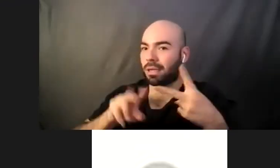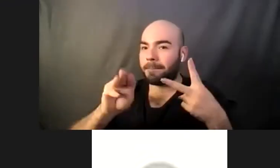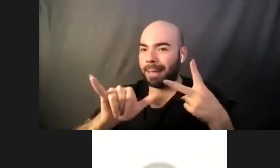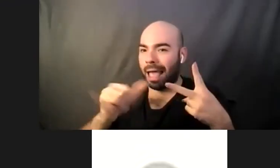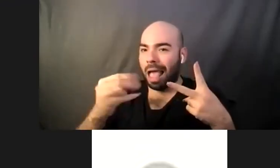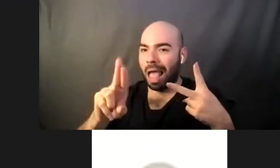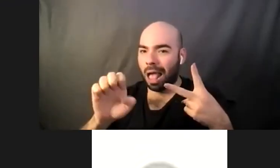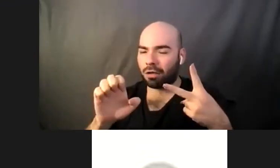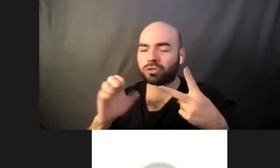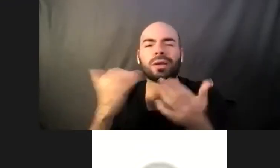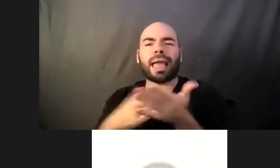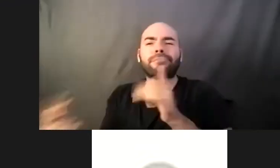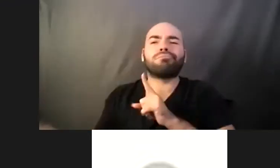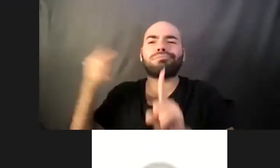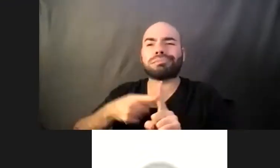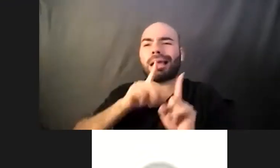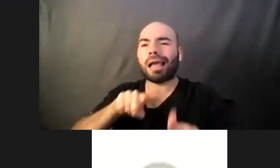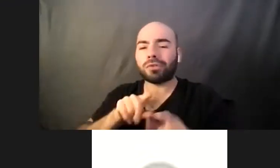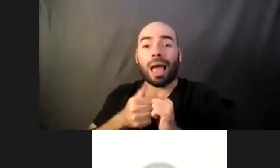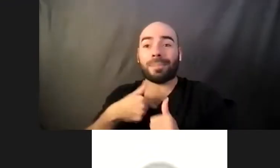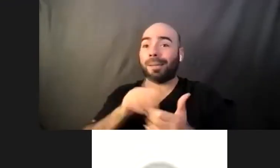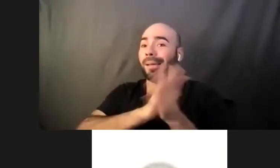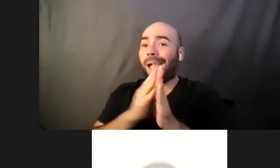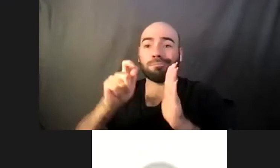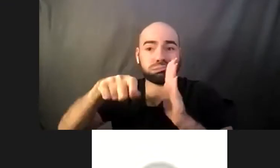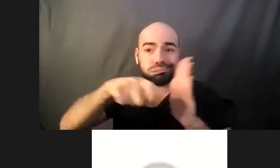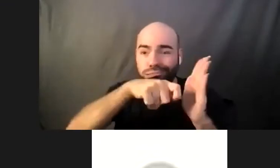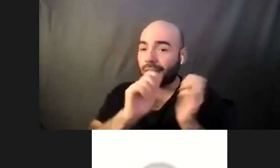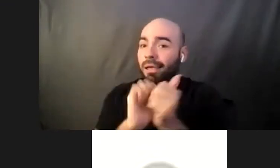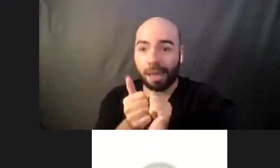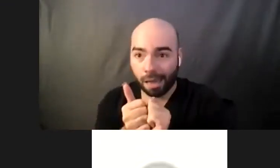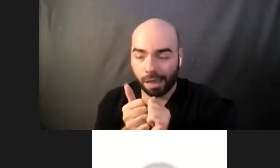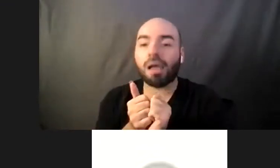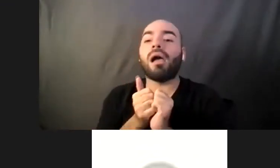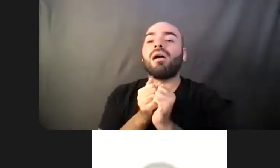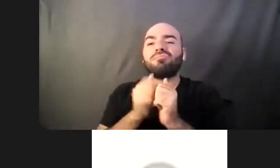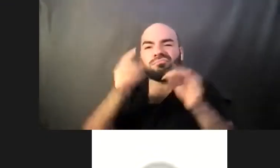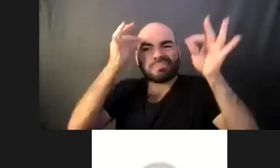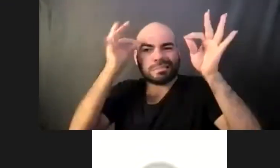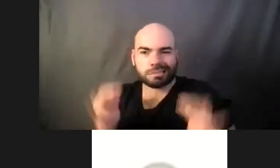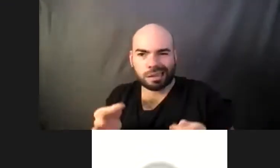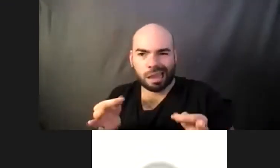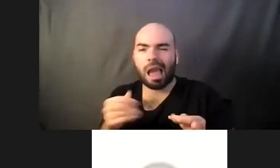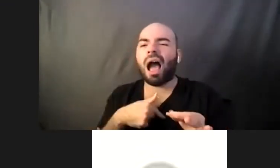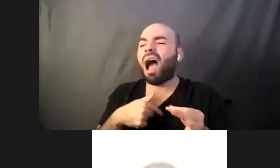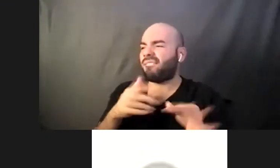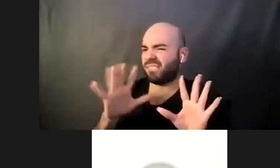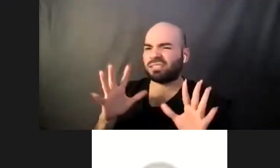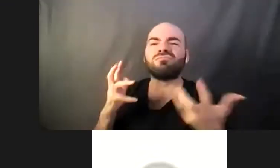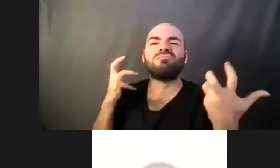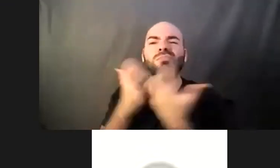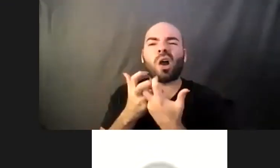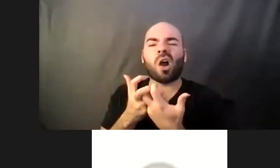question, how did I become a filmmaker? I became a filmmaker by deciding that I belonged making